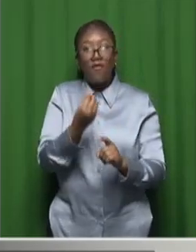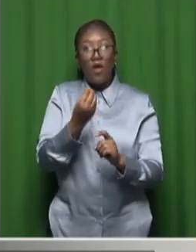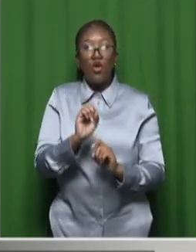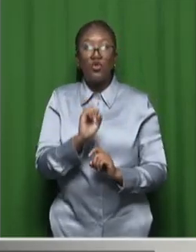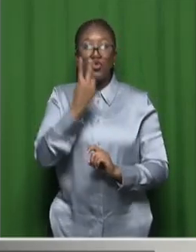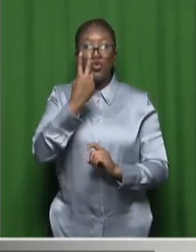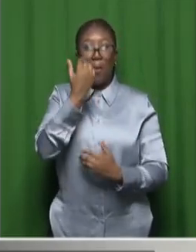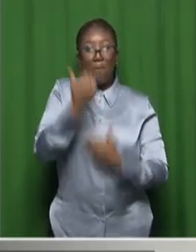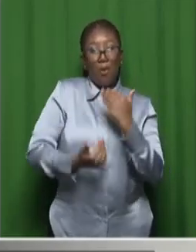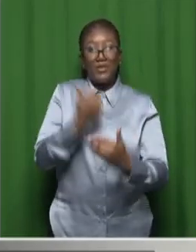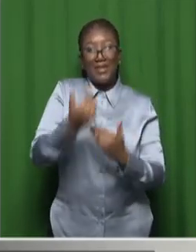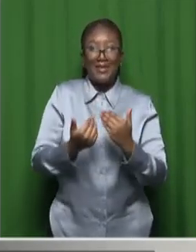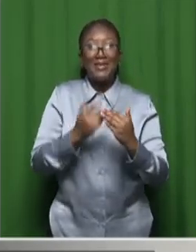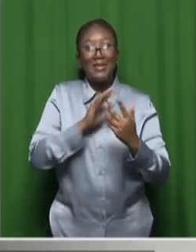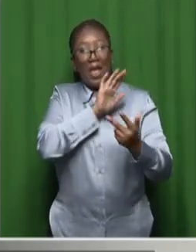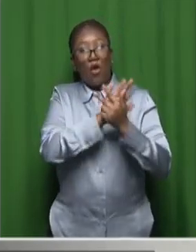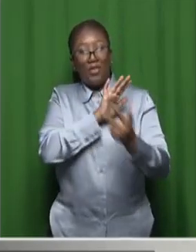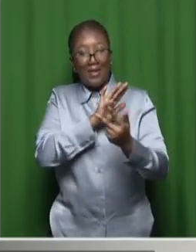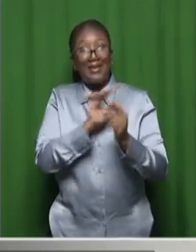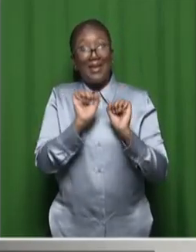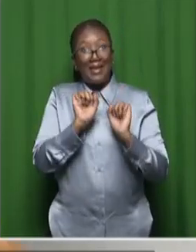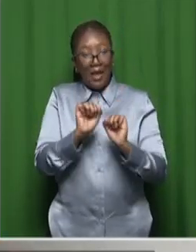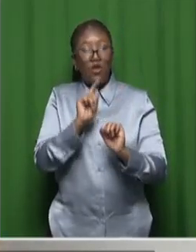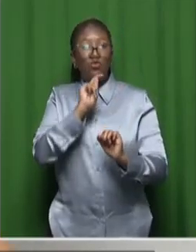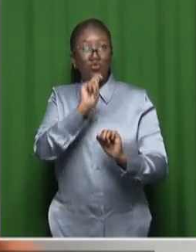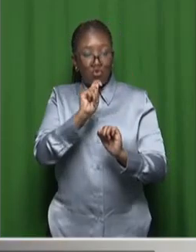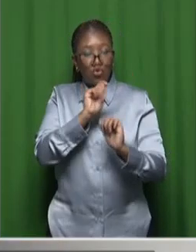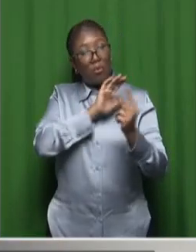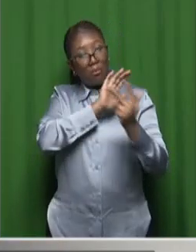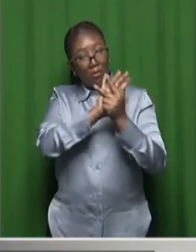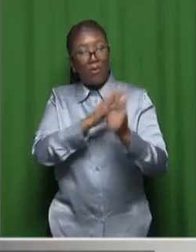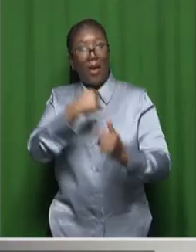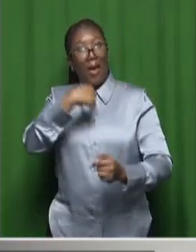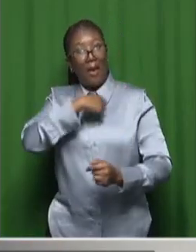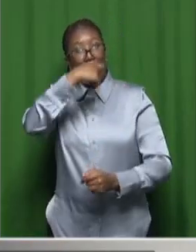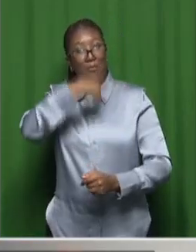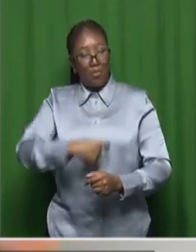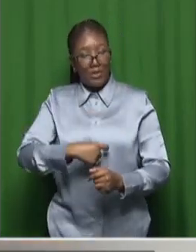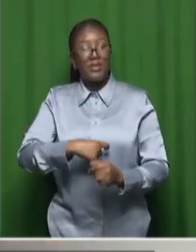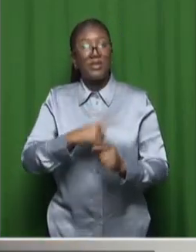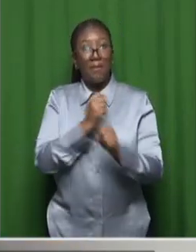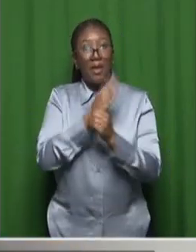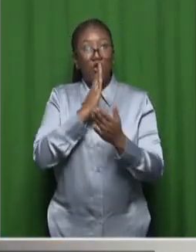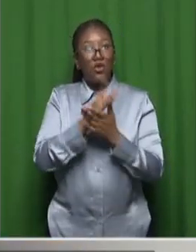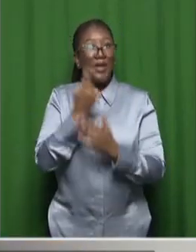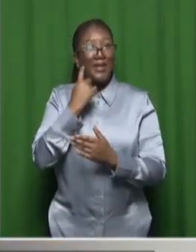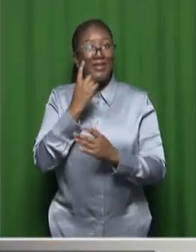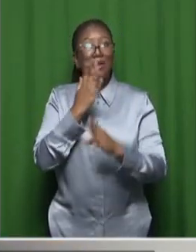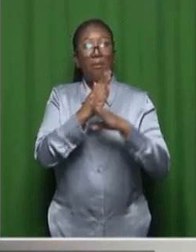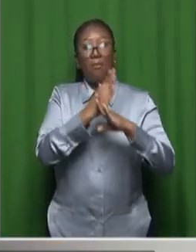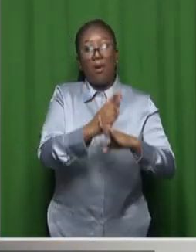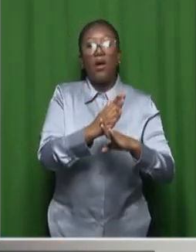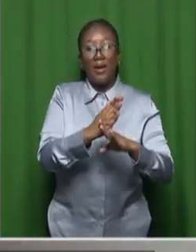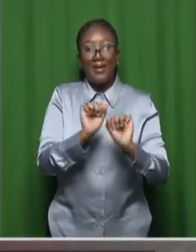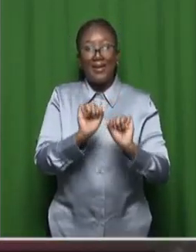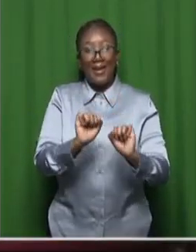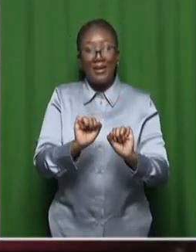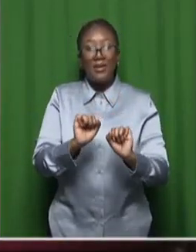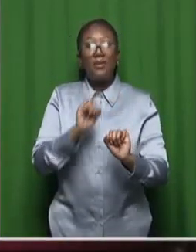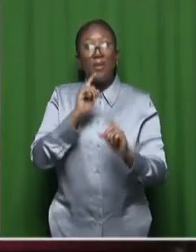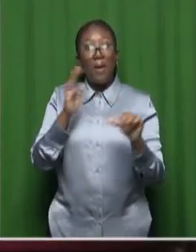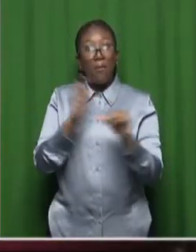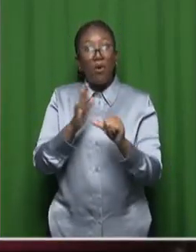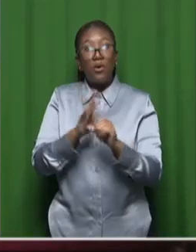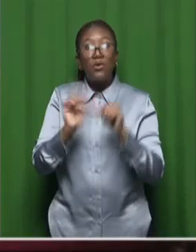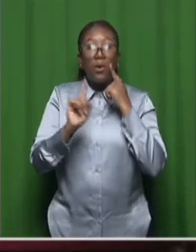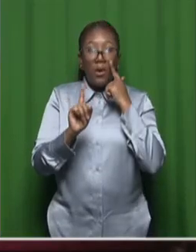to authenticate and to prove that you actually are the right person, right? And very important is to avoid,